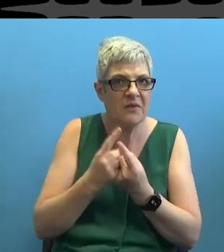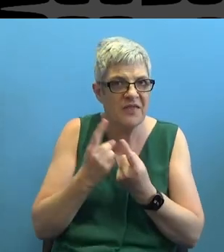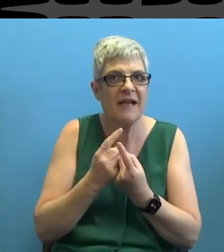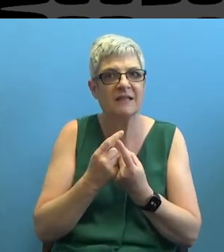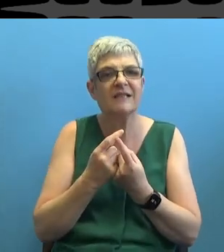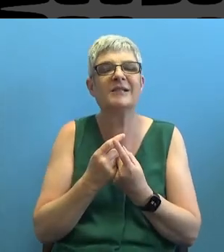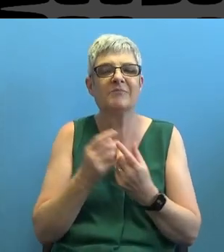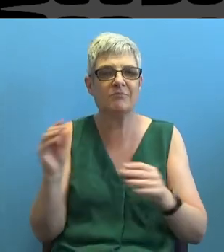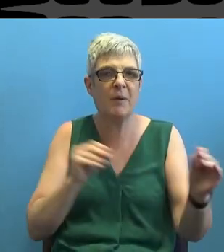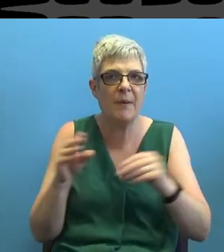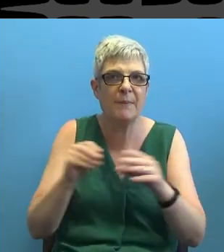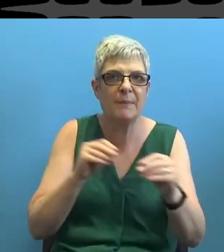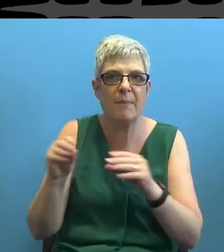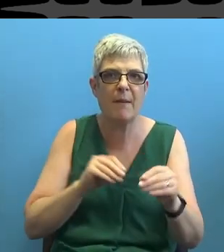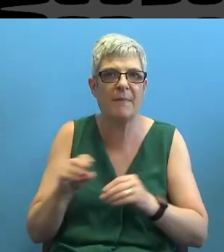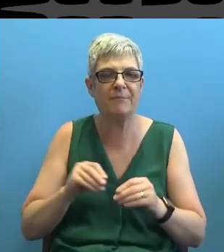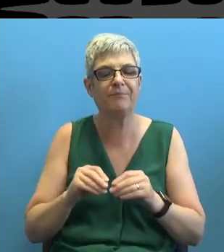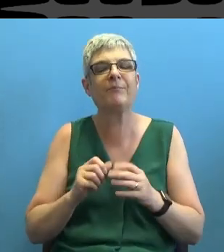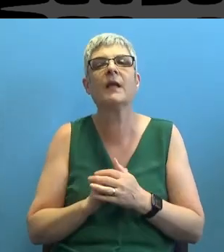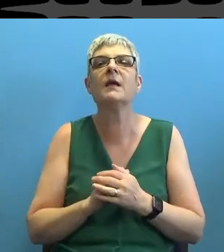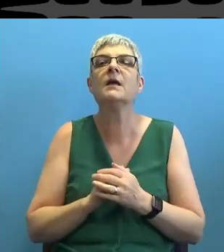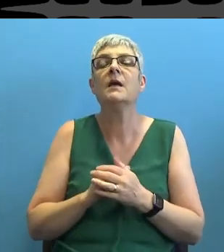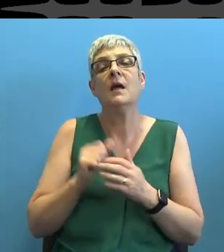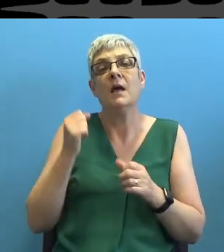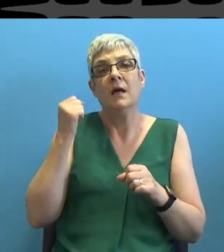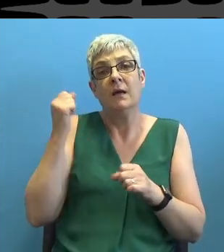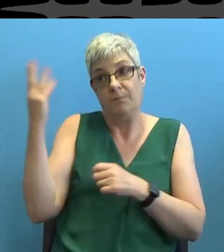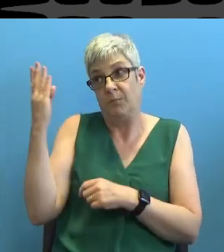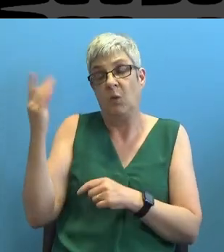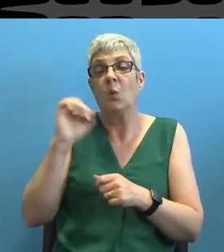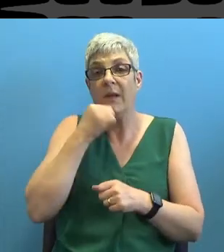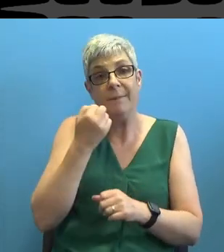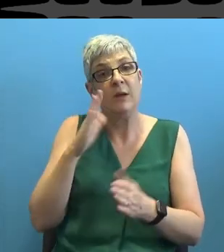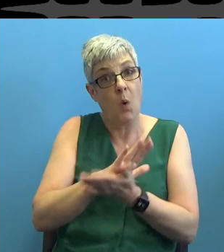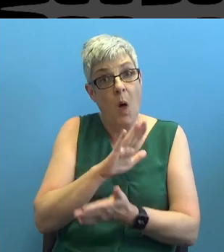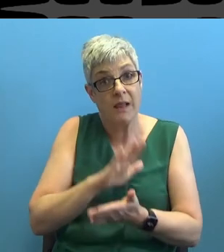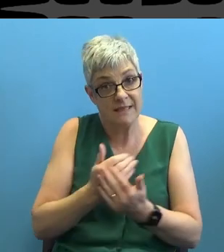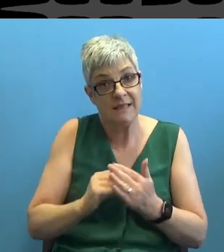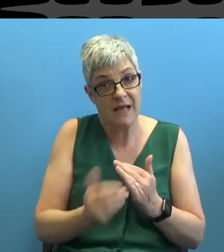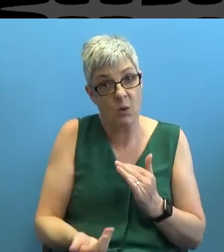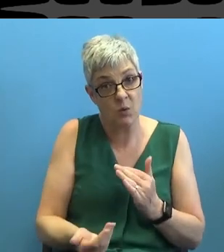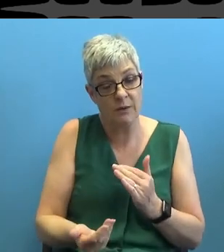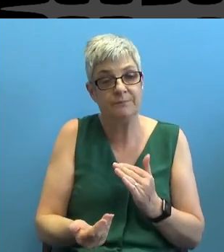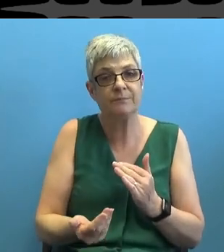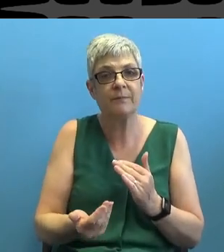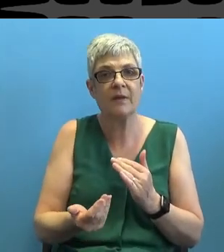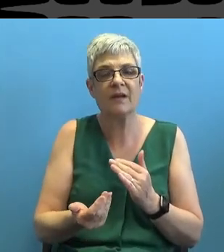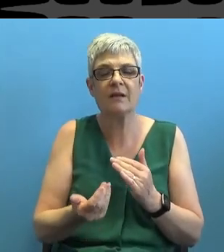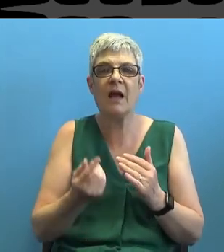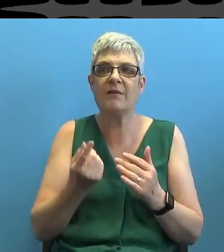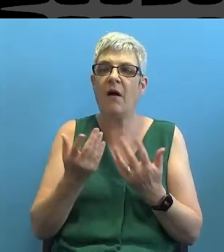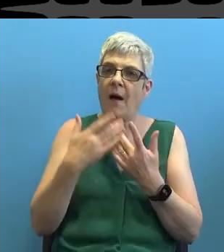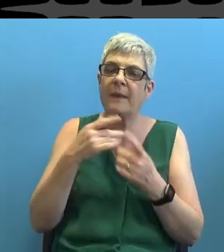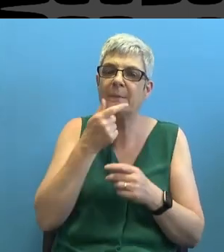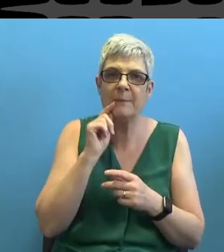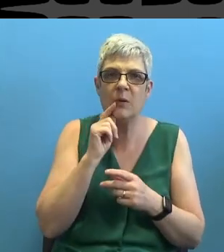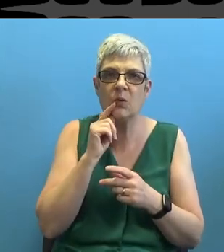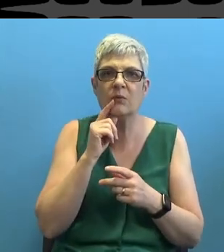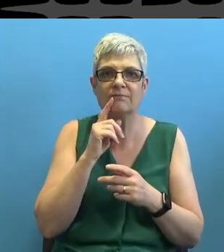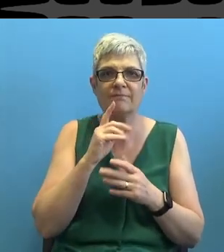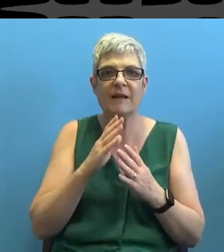together. I'm going to be on holiday after this and I mentioned there'll be other folks taking